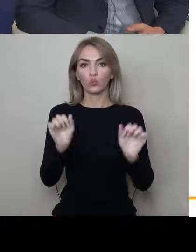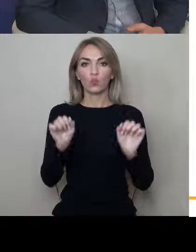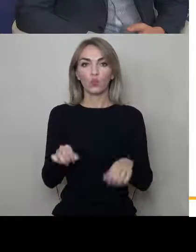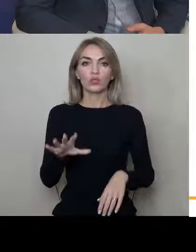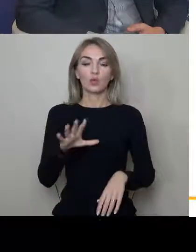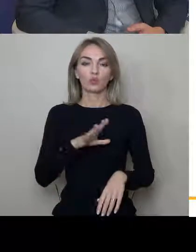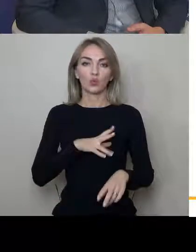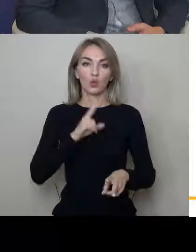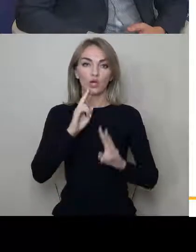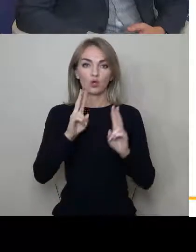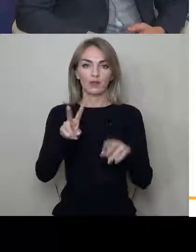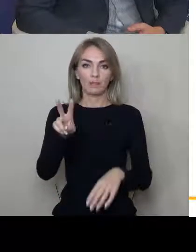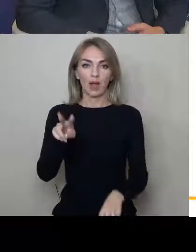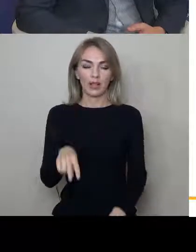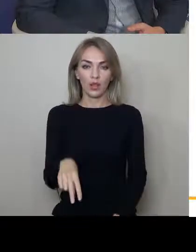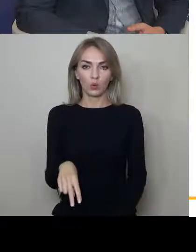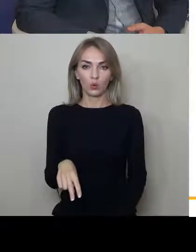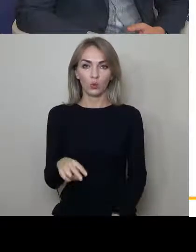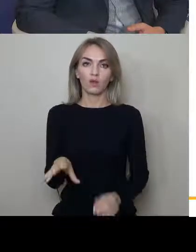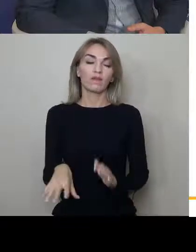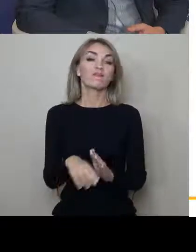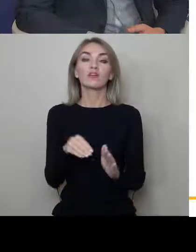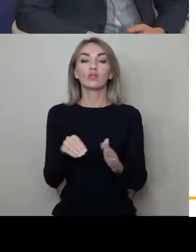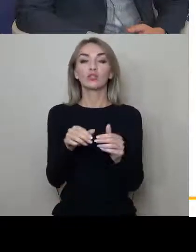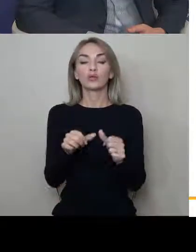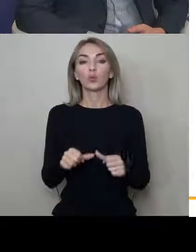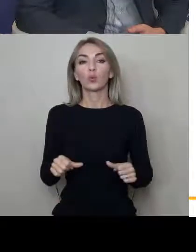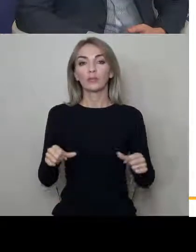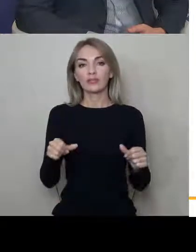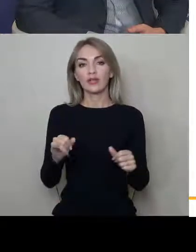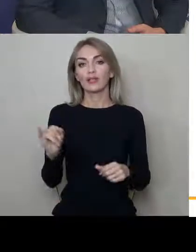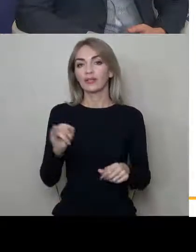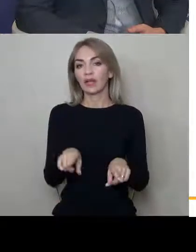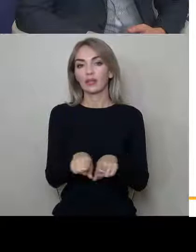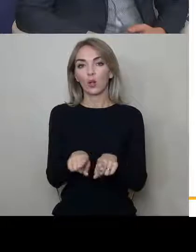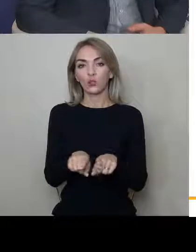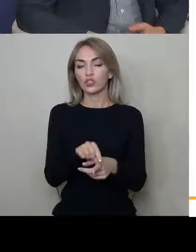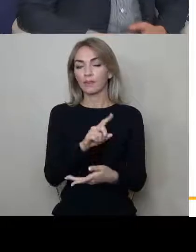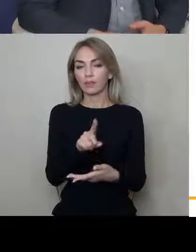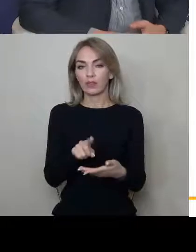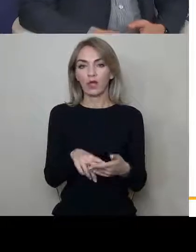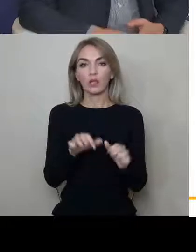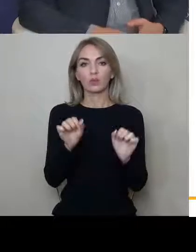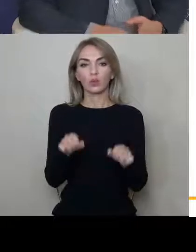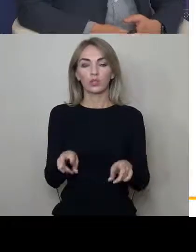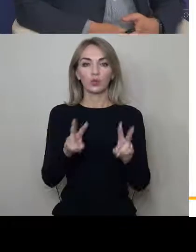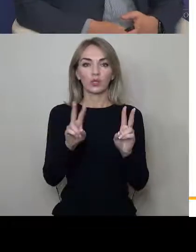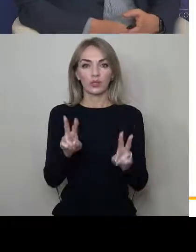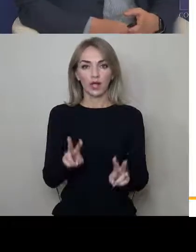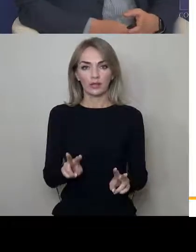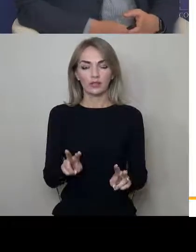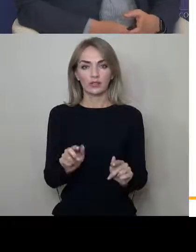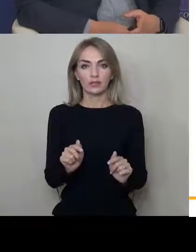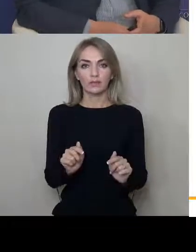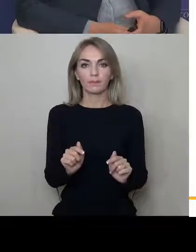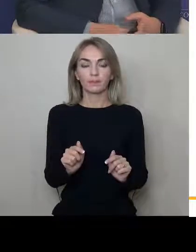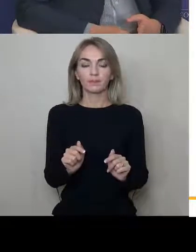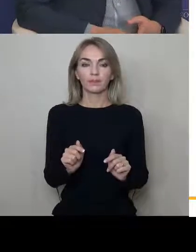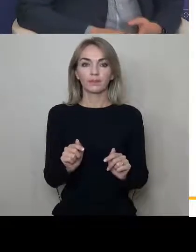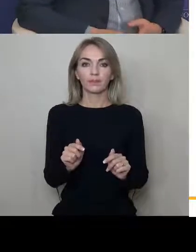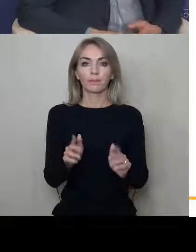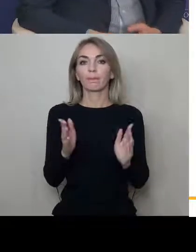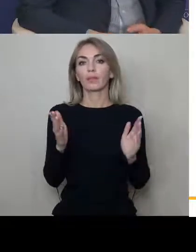issues at hand could be subject to parallel appeal with the commissions and with the